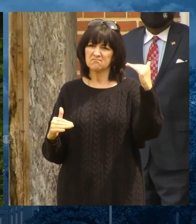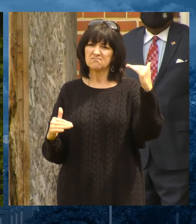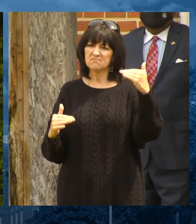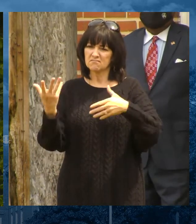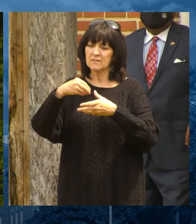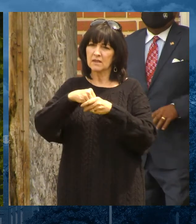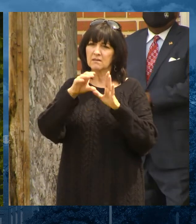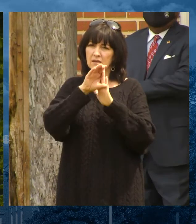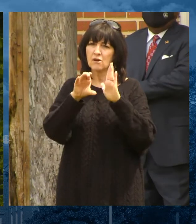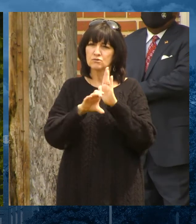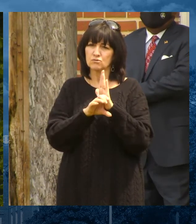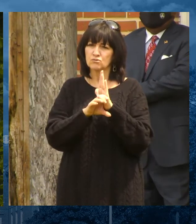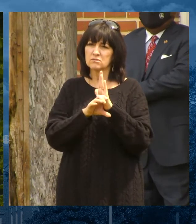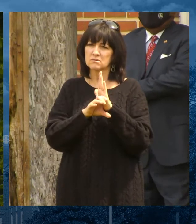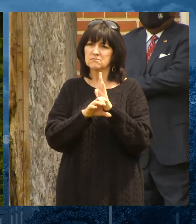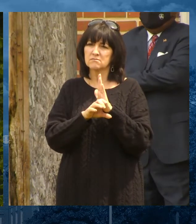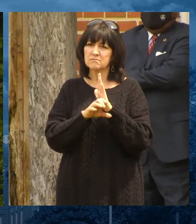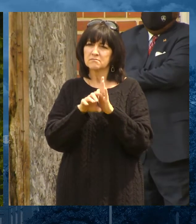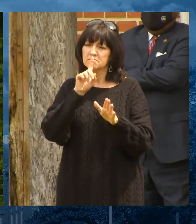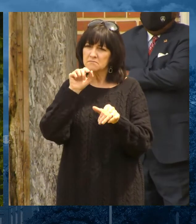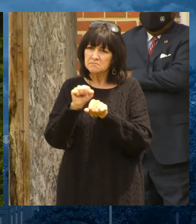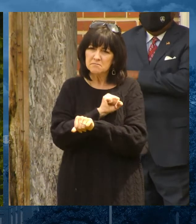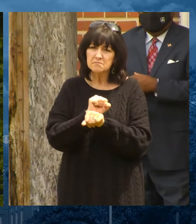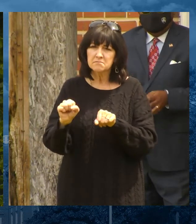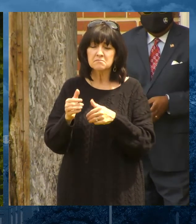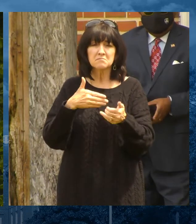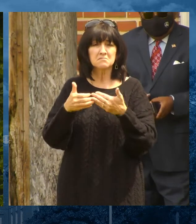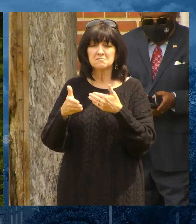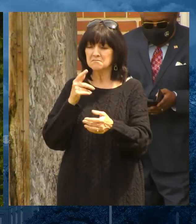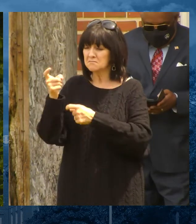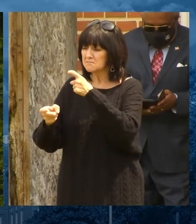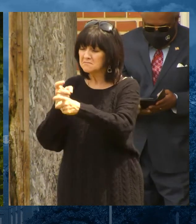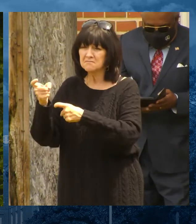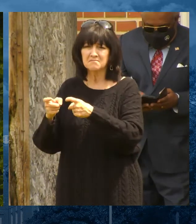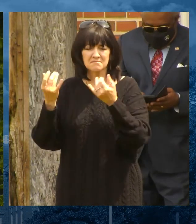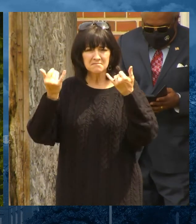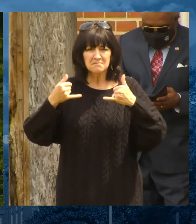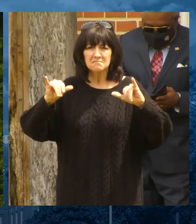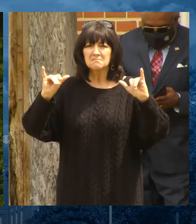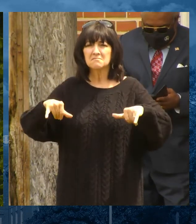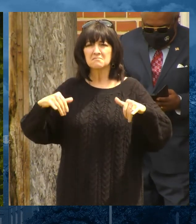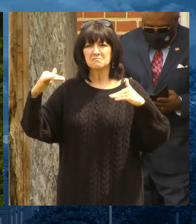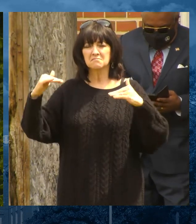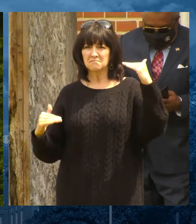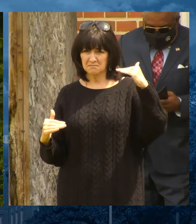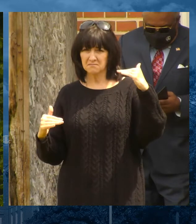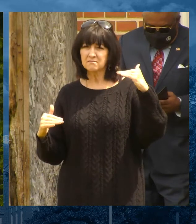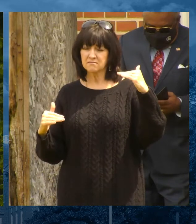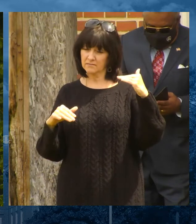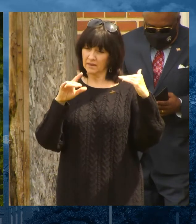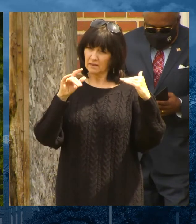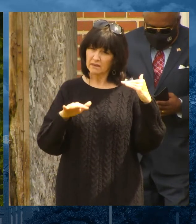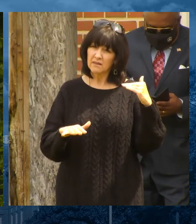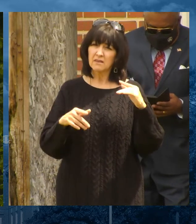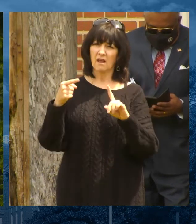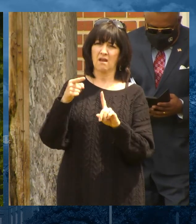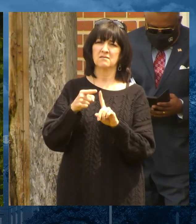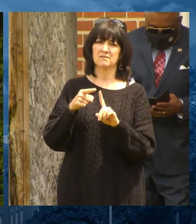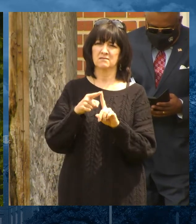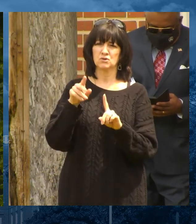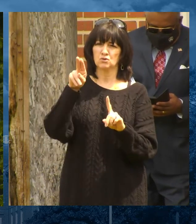That was the basis for the Brown versus Board of Education case by the United States Supreme Court. There was